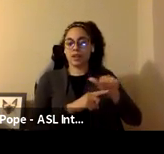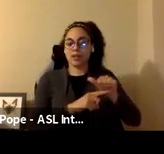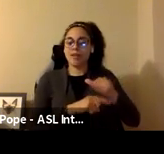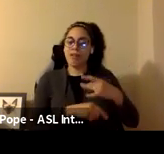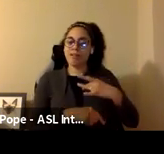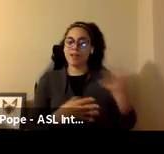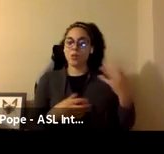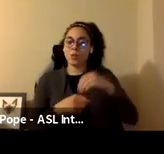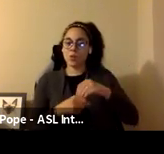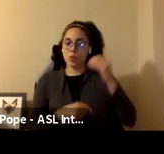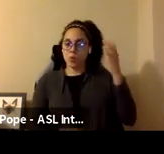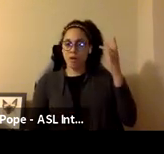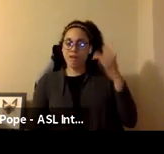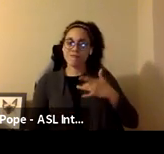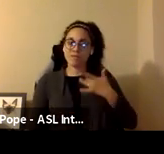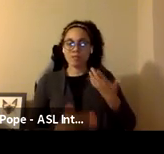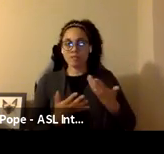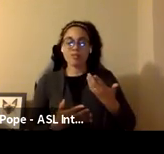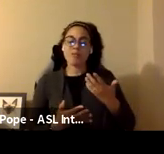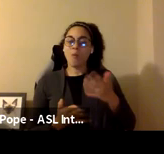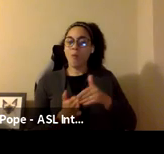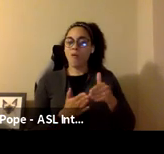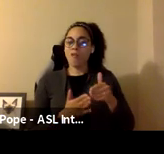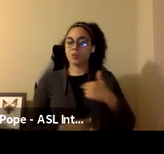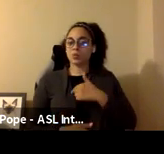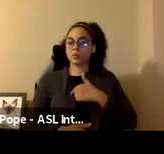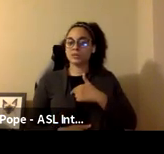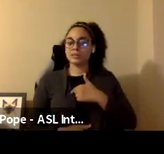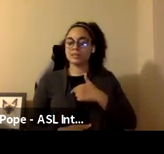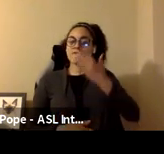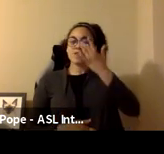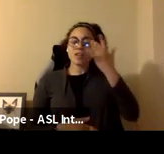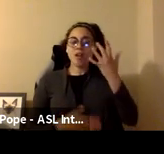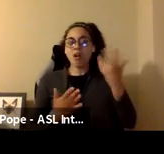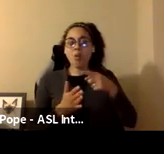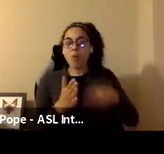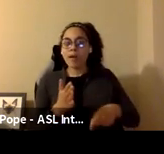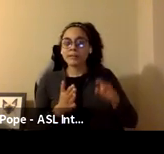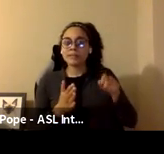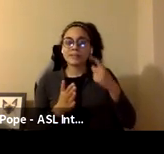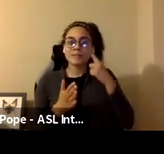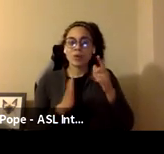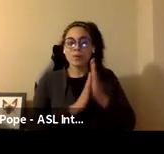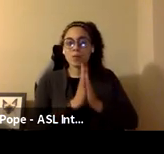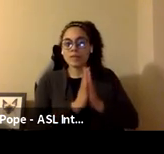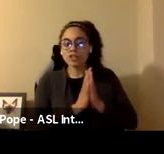in here because I think we forget what's really needed for motivation.